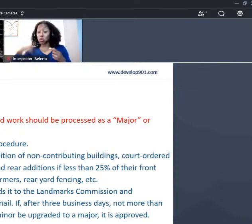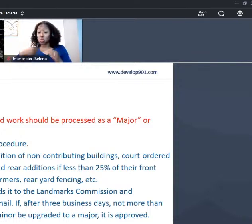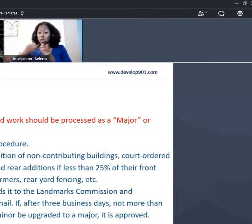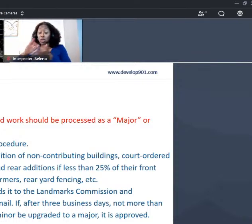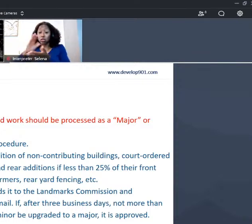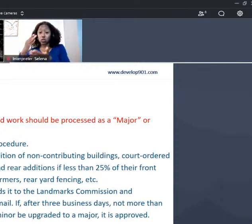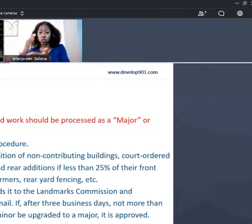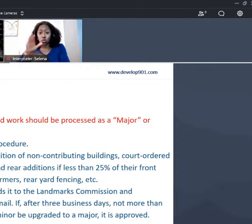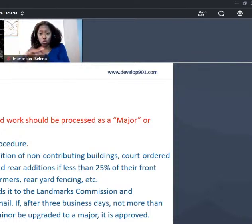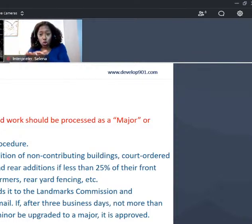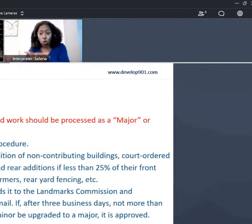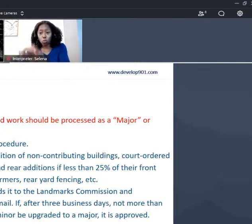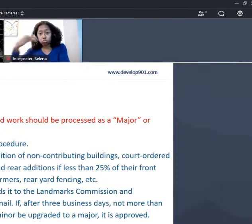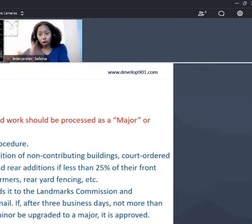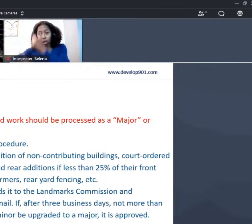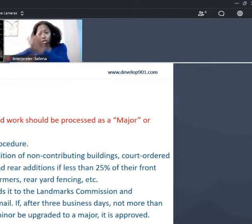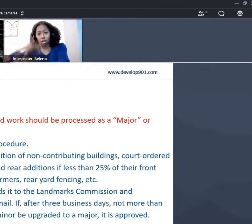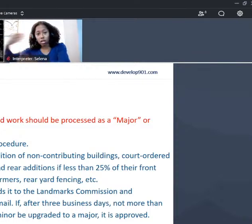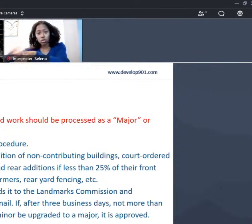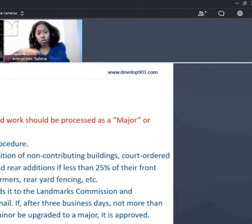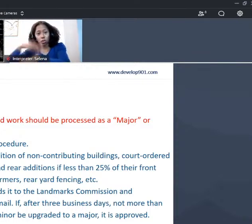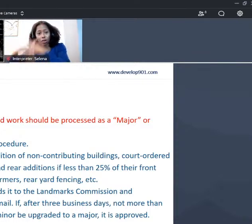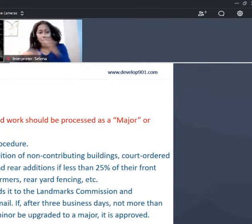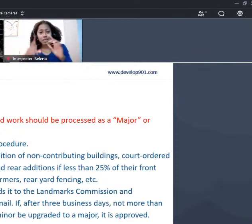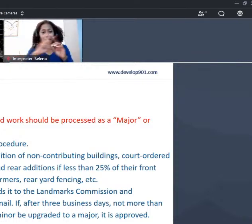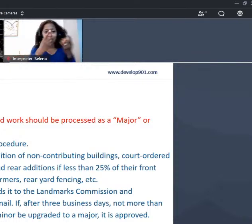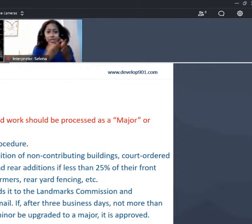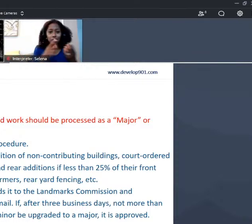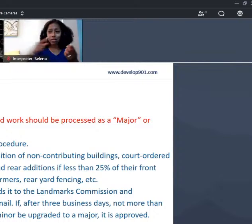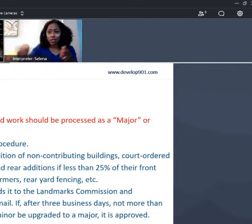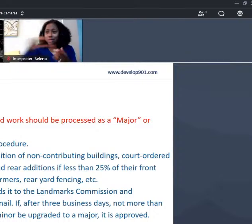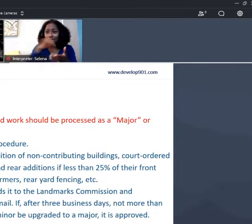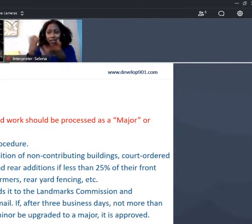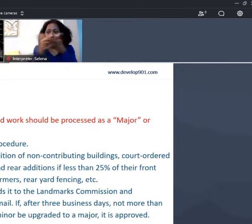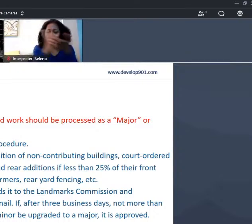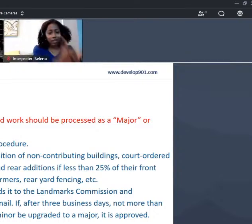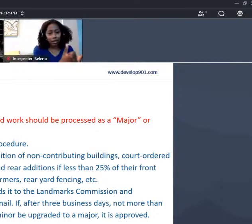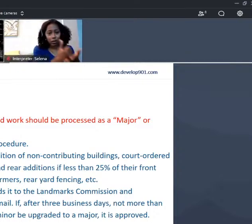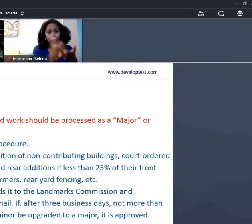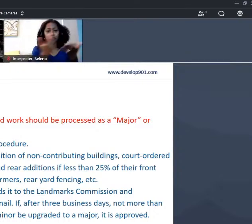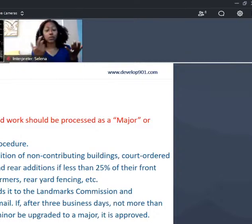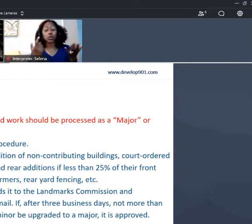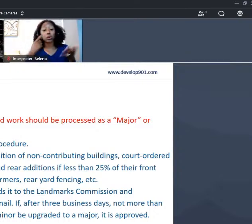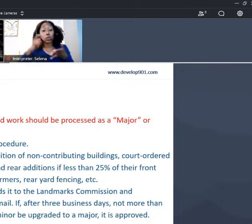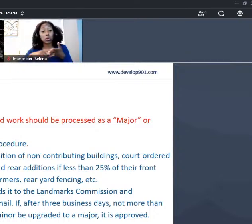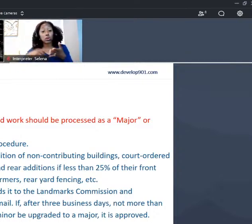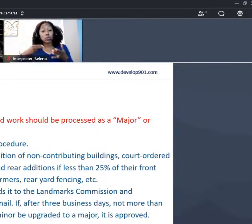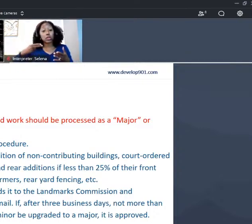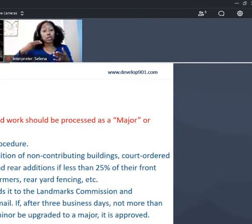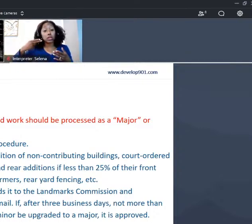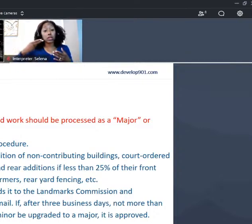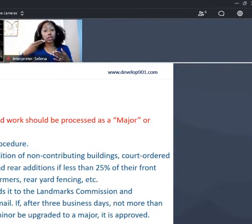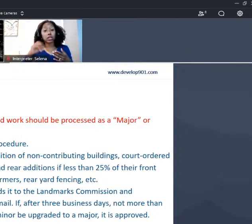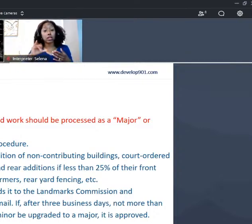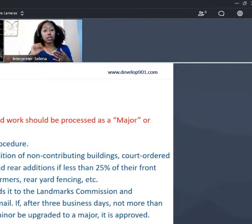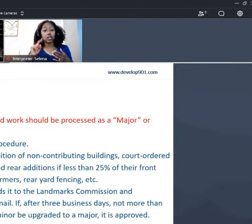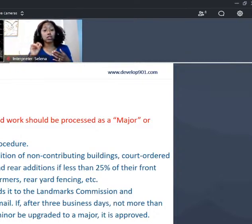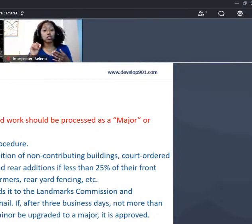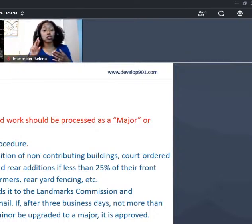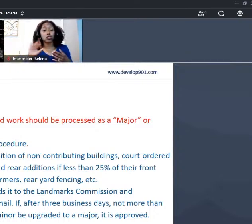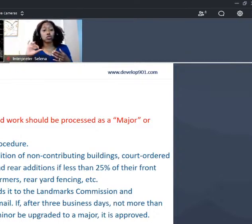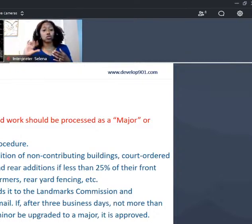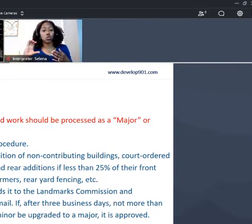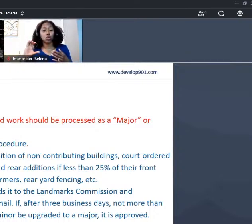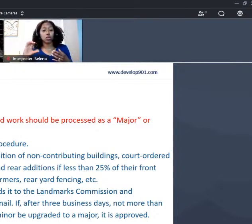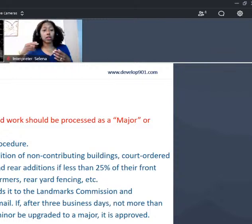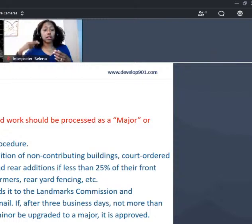important fashion. And what I found is oftentimes historic districts are very, they are comrades with another,